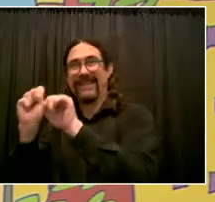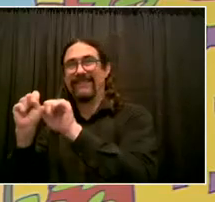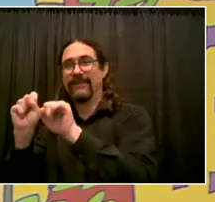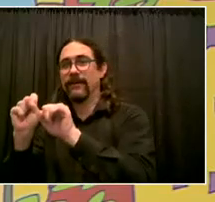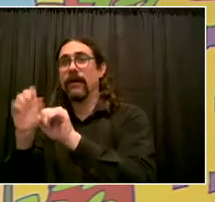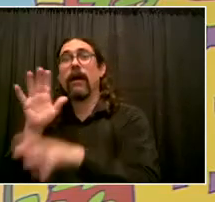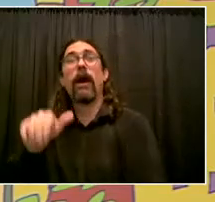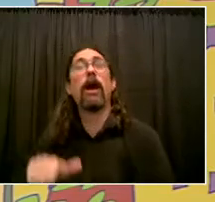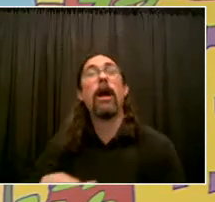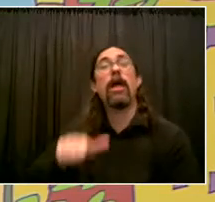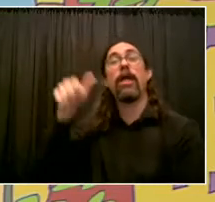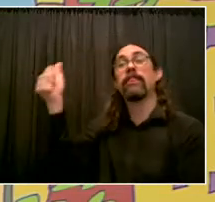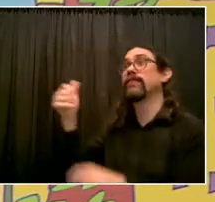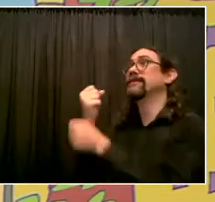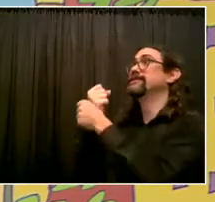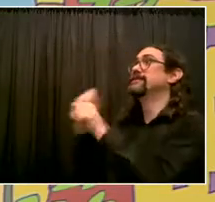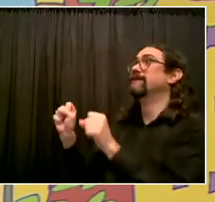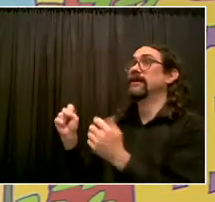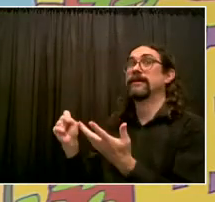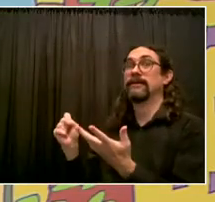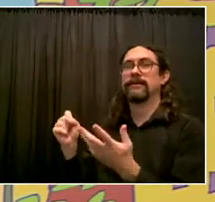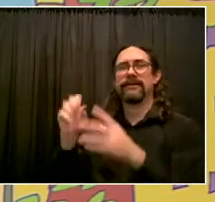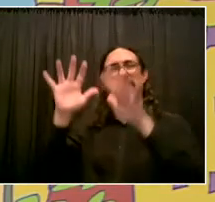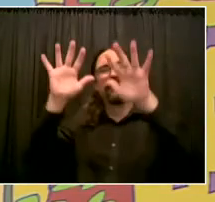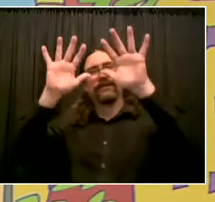on a second. Do we have the borough president?